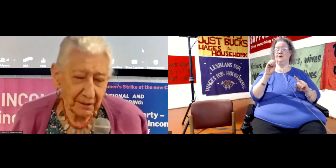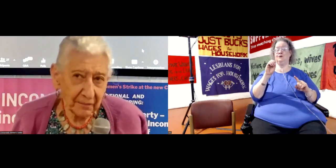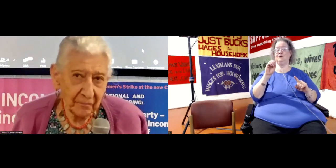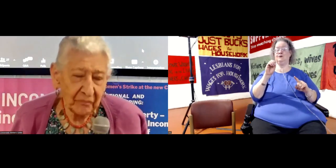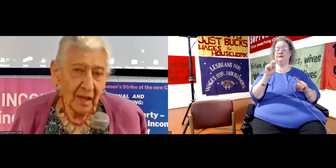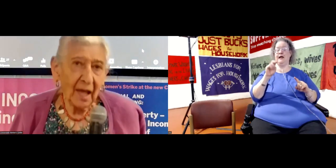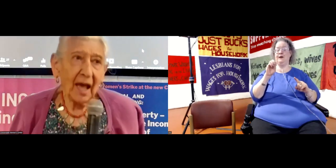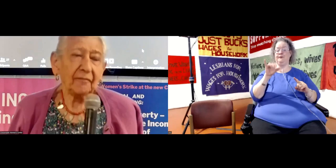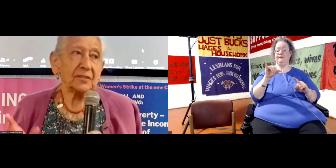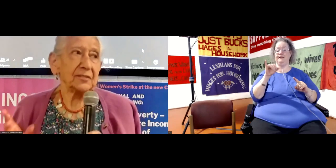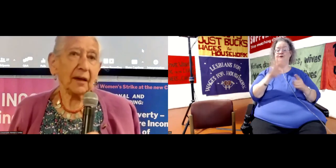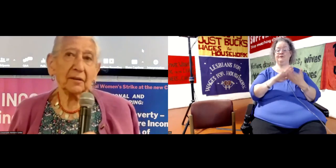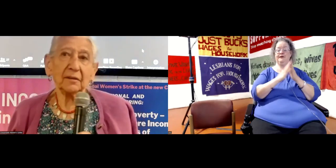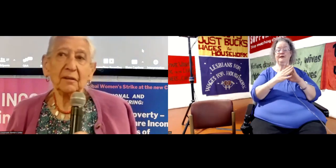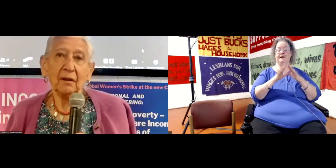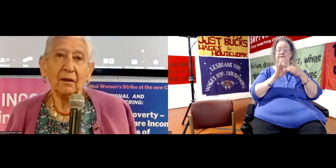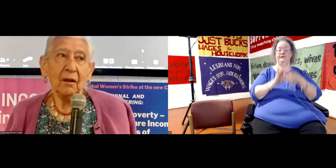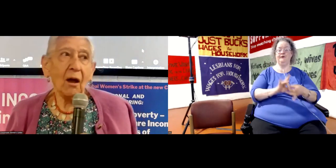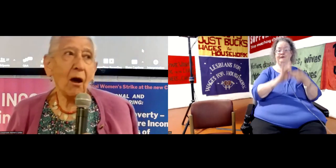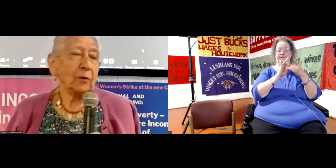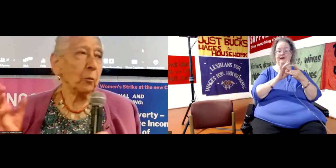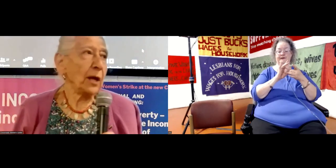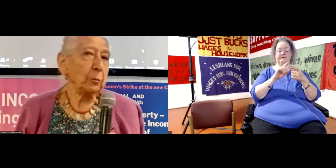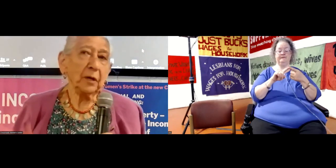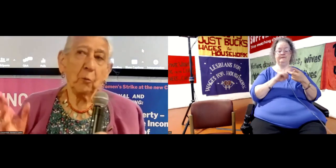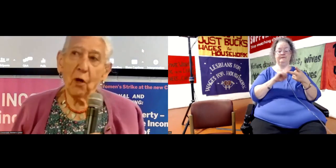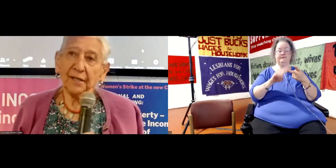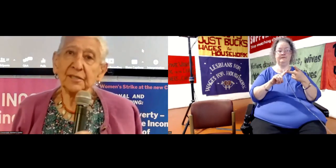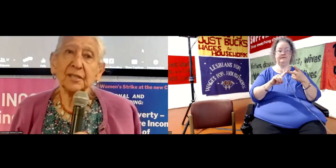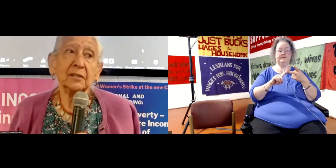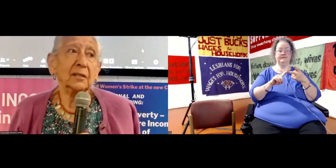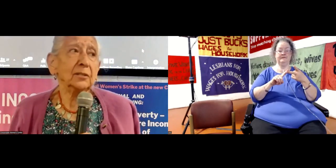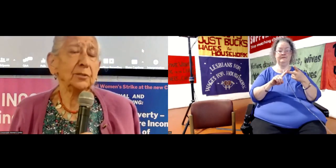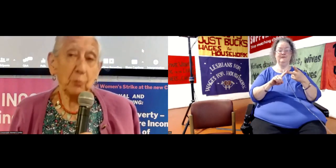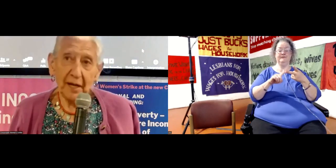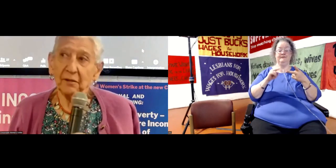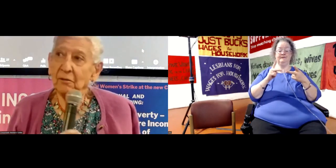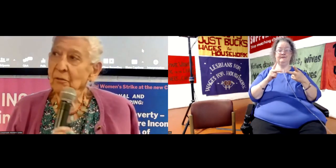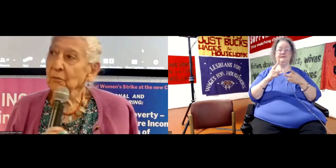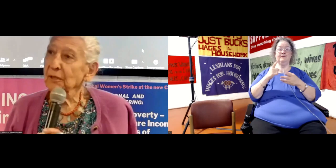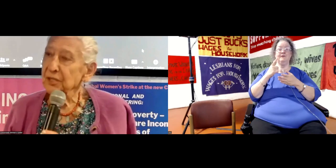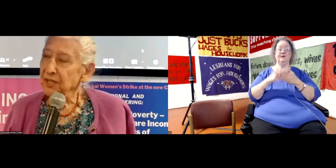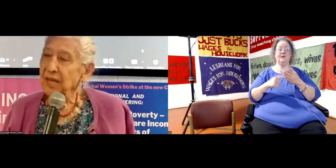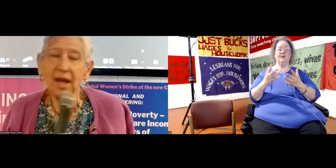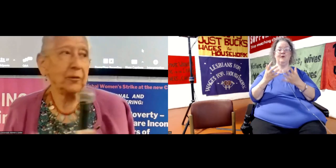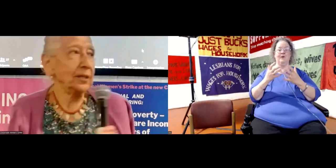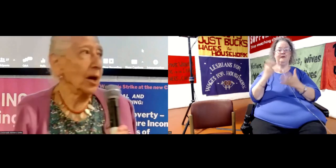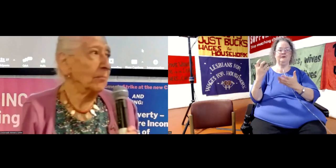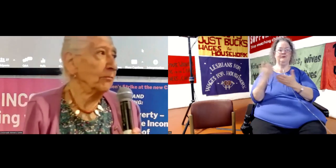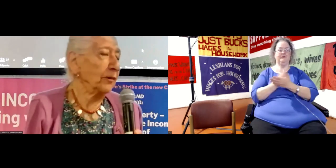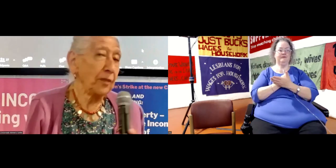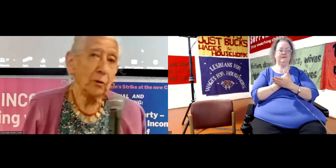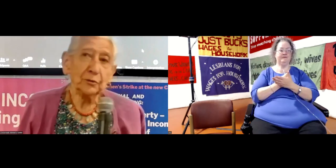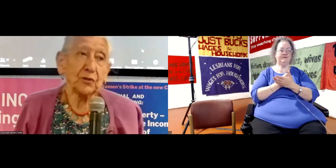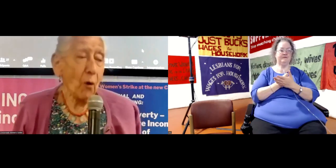unified, and the second on what we want to win, which is a care